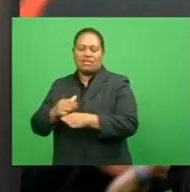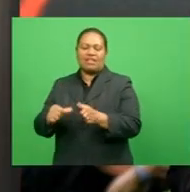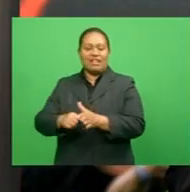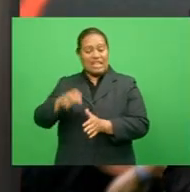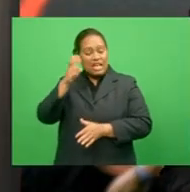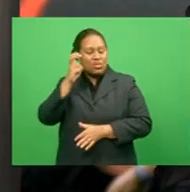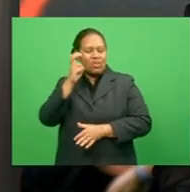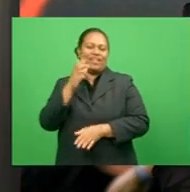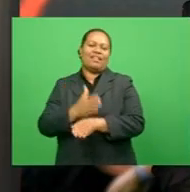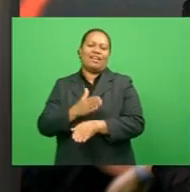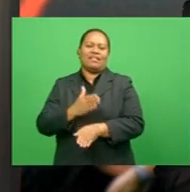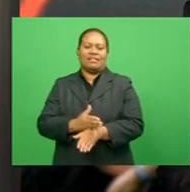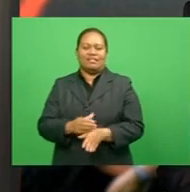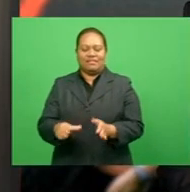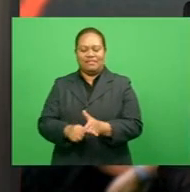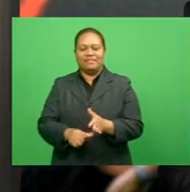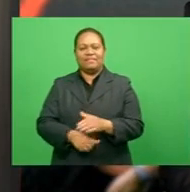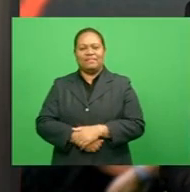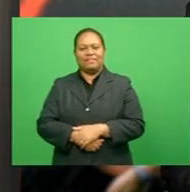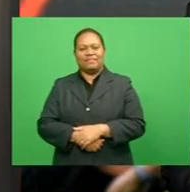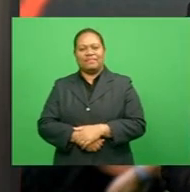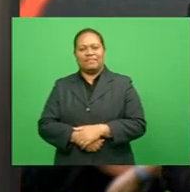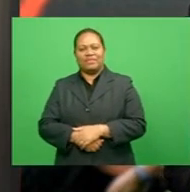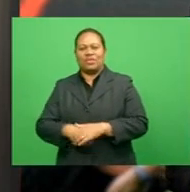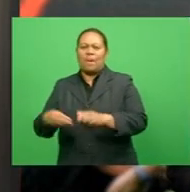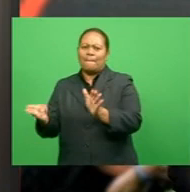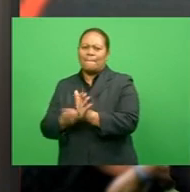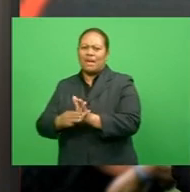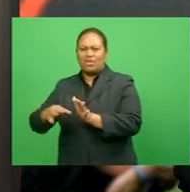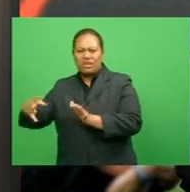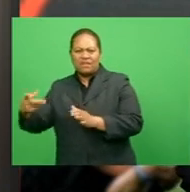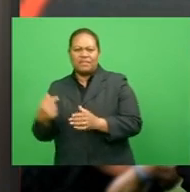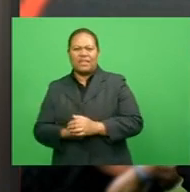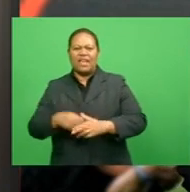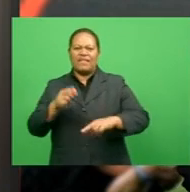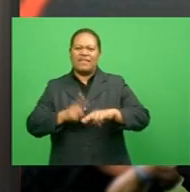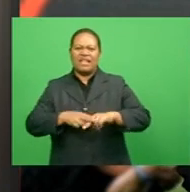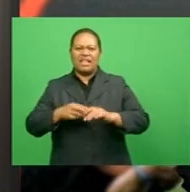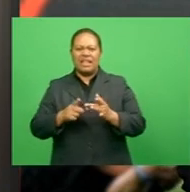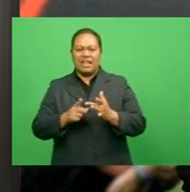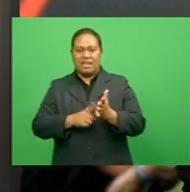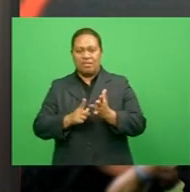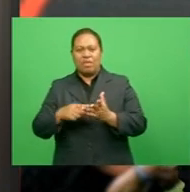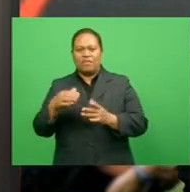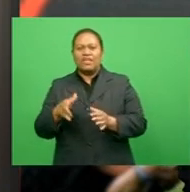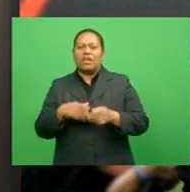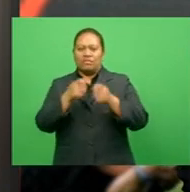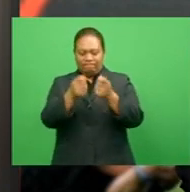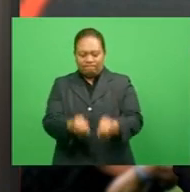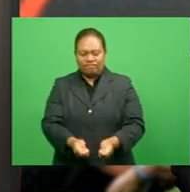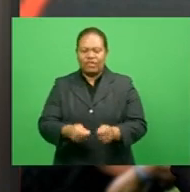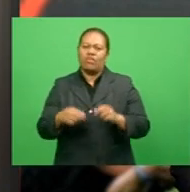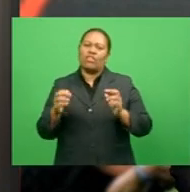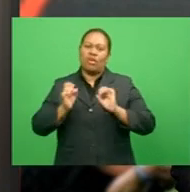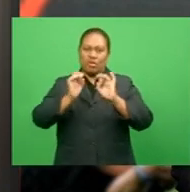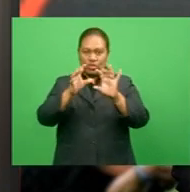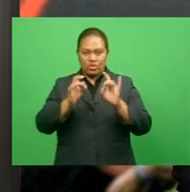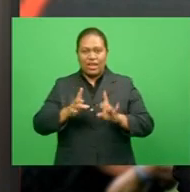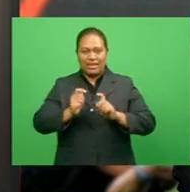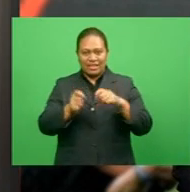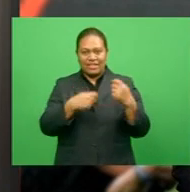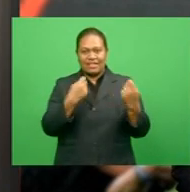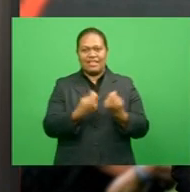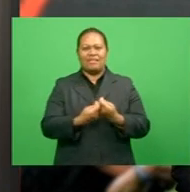hard. Fijian flies Marika Korimbete and Filippo Ndaumunu scored the only tries for the Wallabies in the Bledisloe